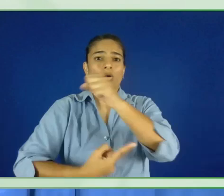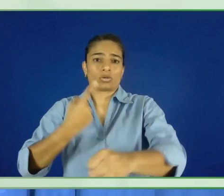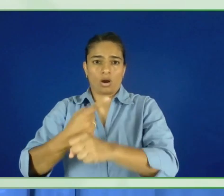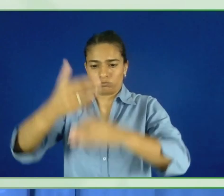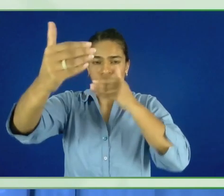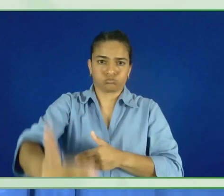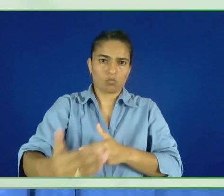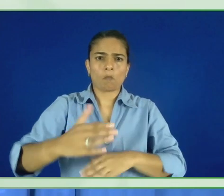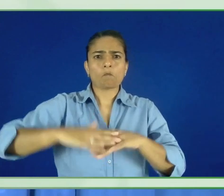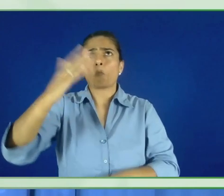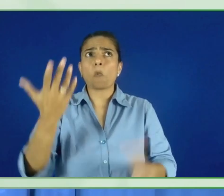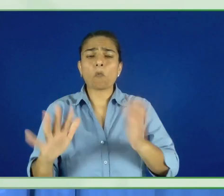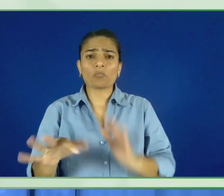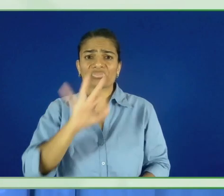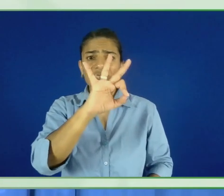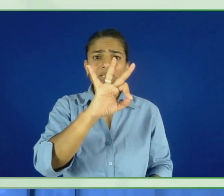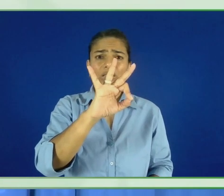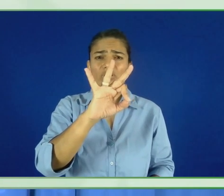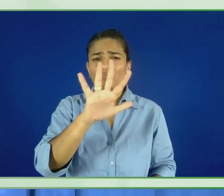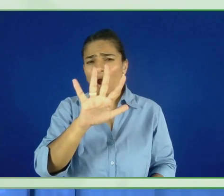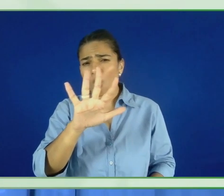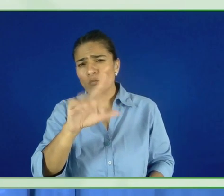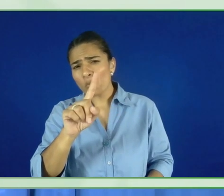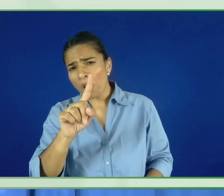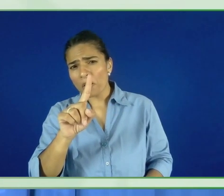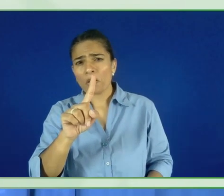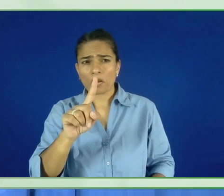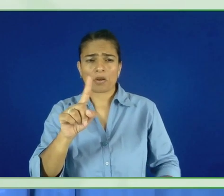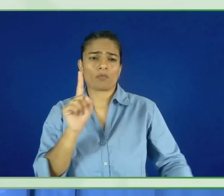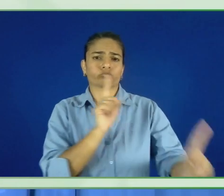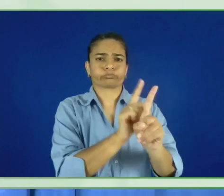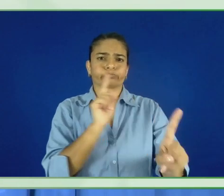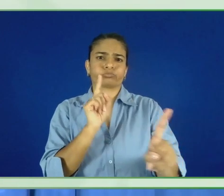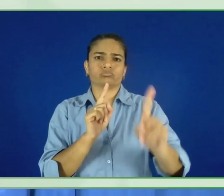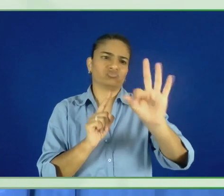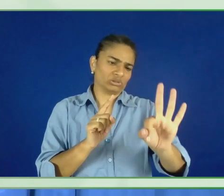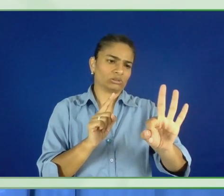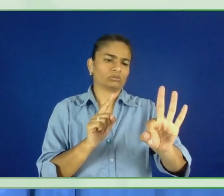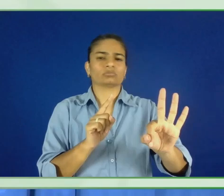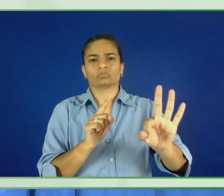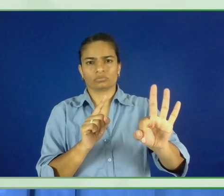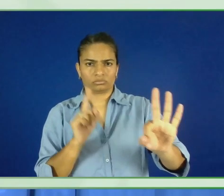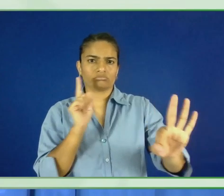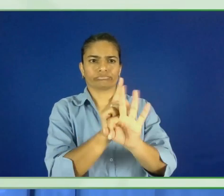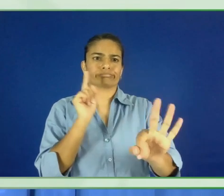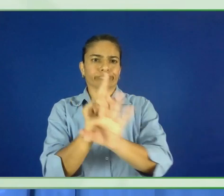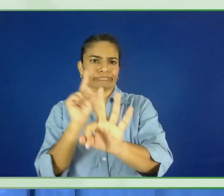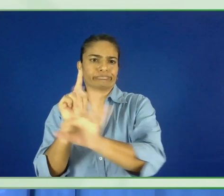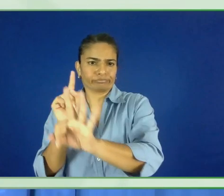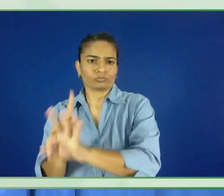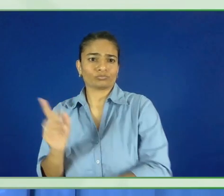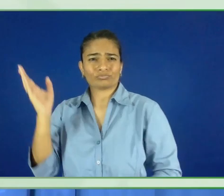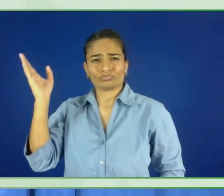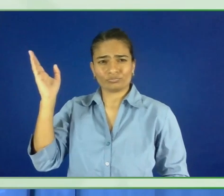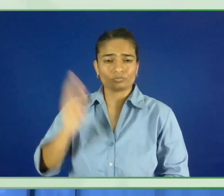350 one-to-one coaching sessions. Next slide, please. So now that the young person is informed about the